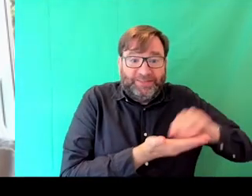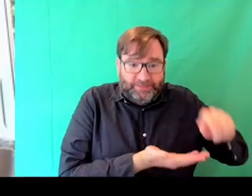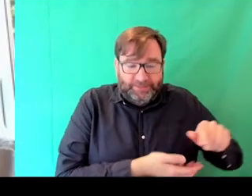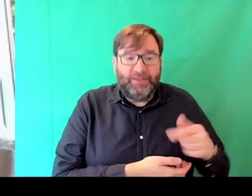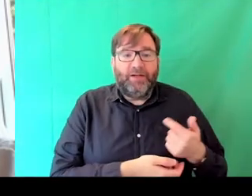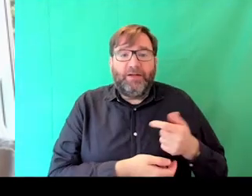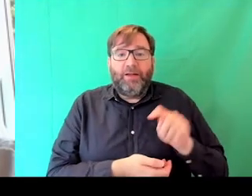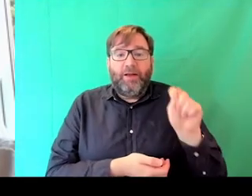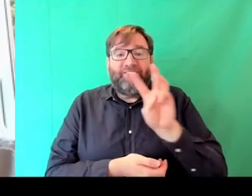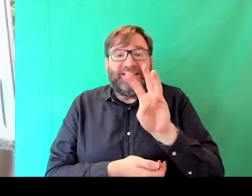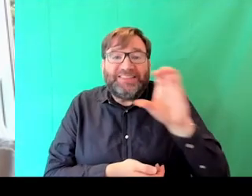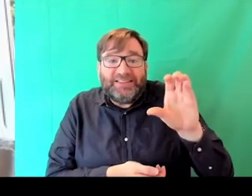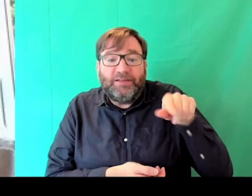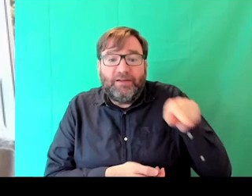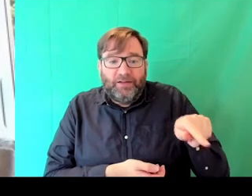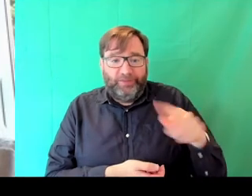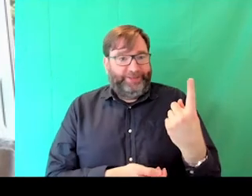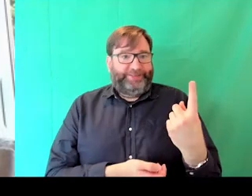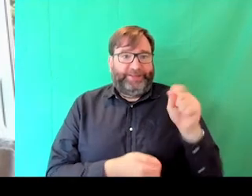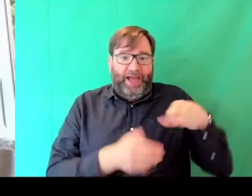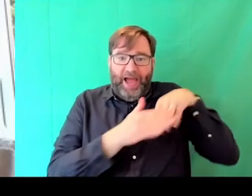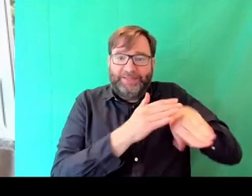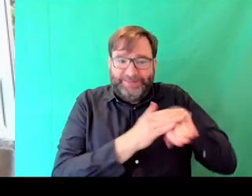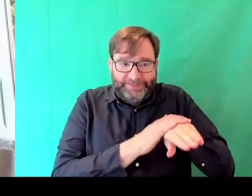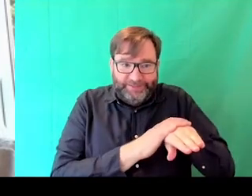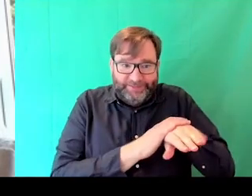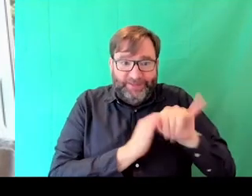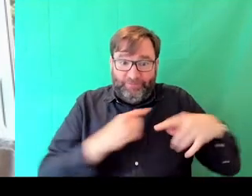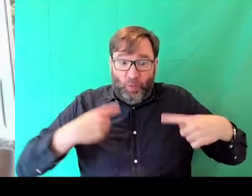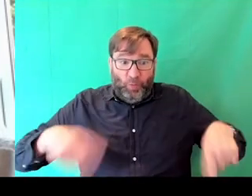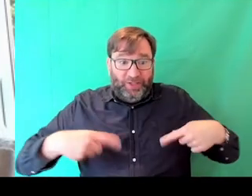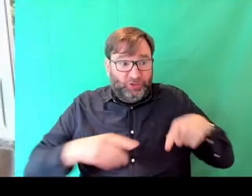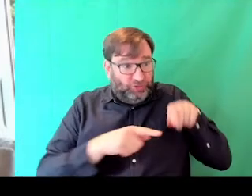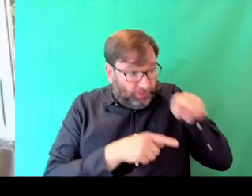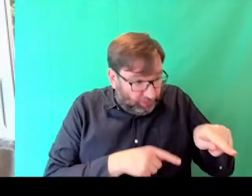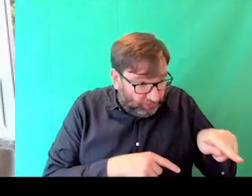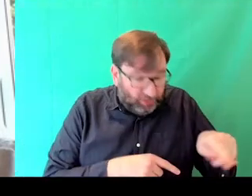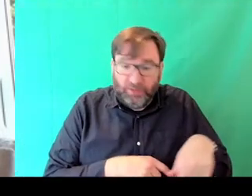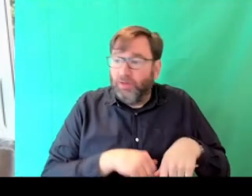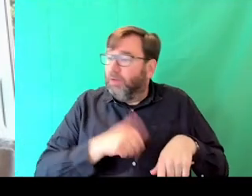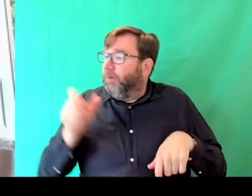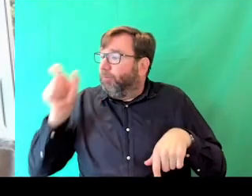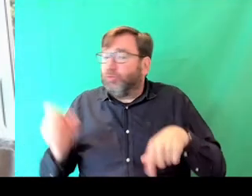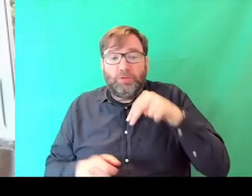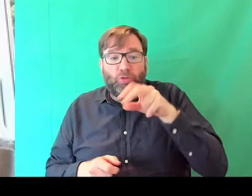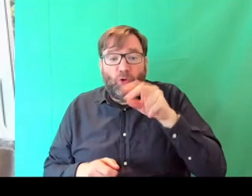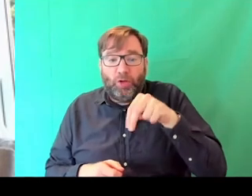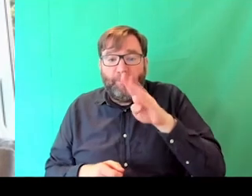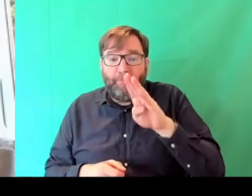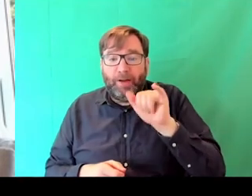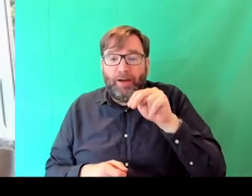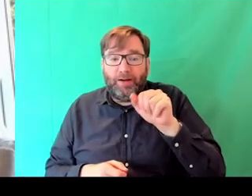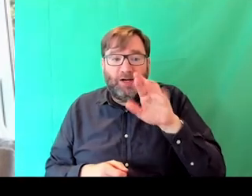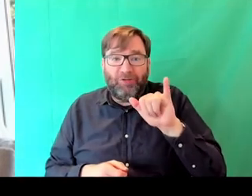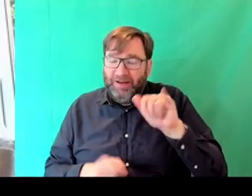be inclusive means not just assuming you may or may not have someone from the LGBTQIA community or the disability community